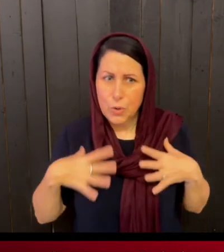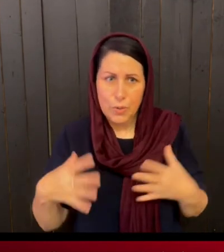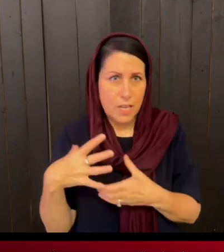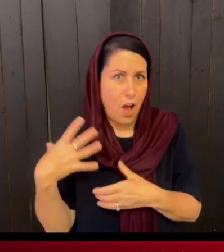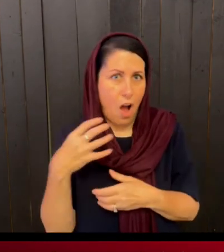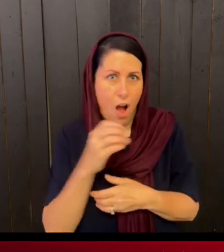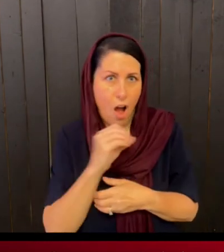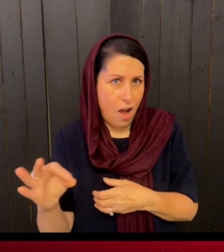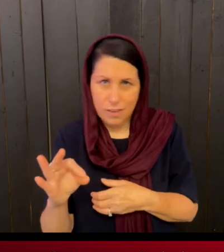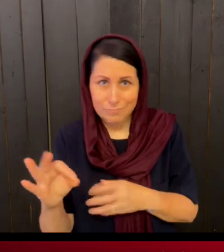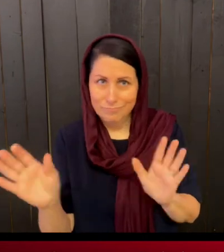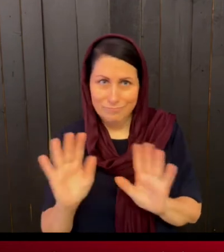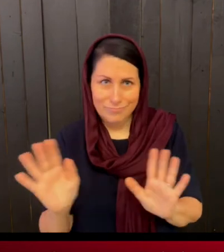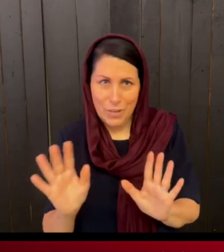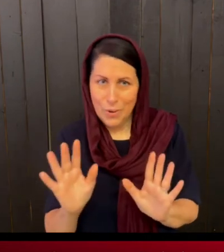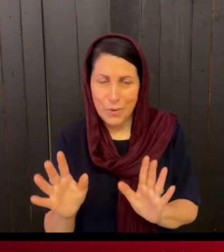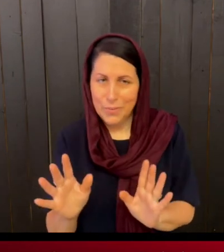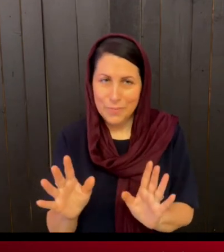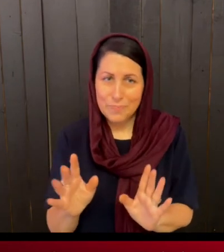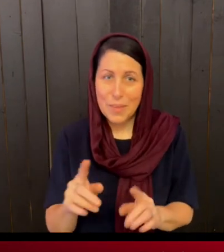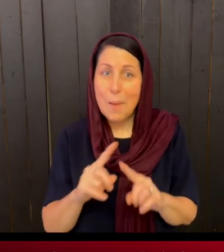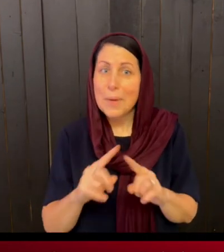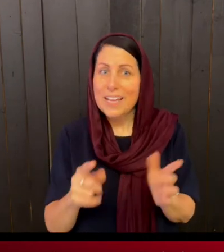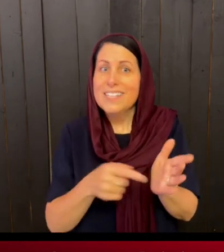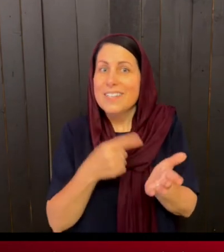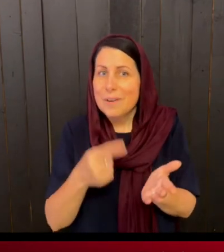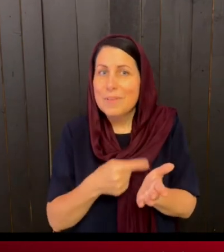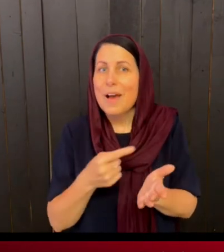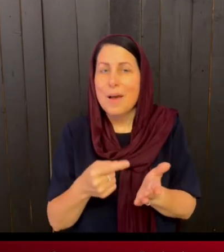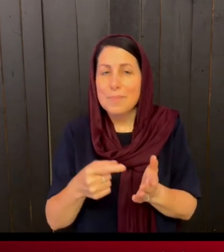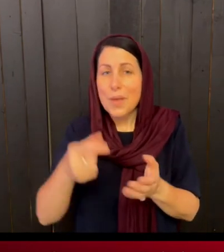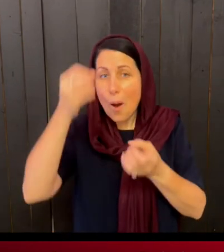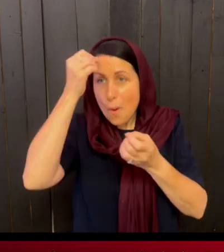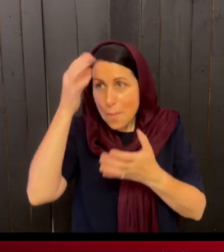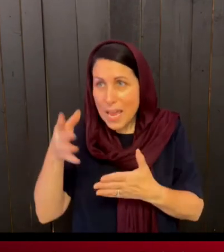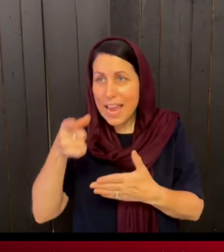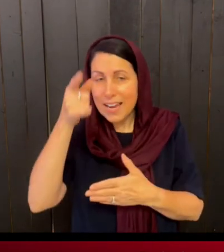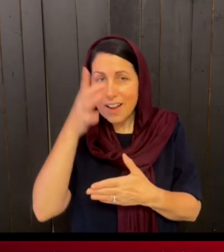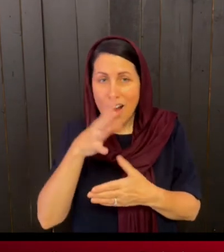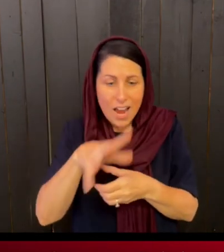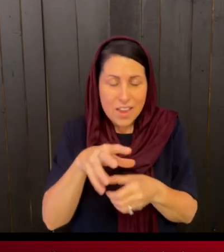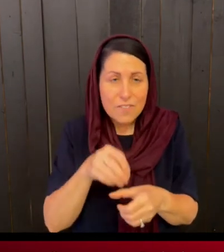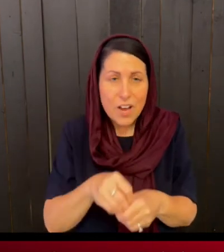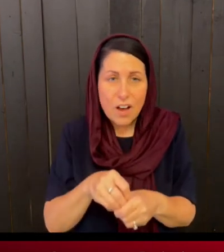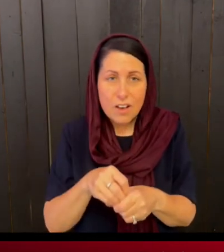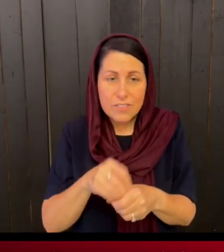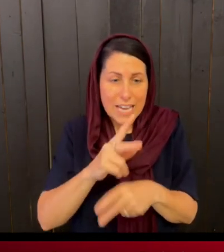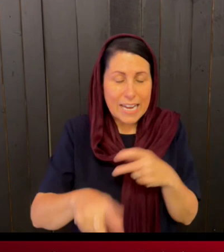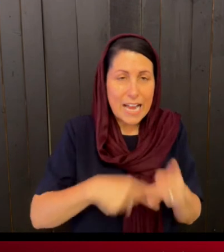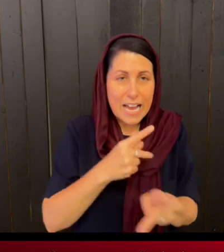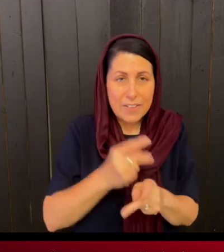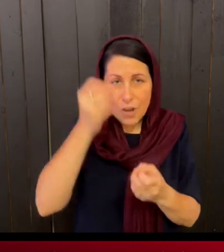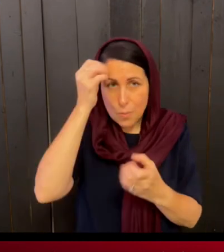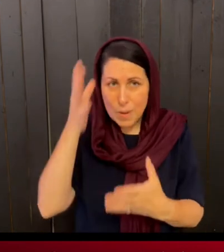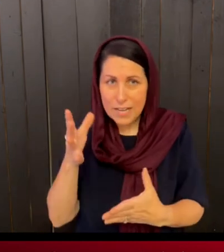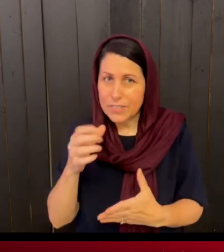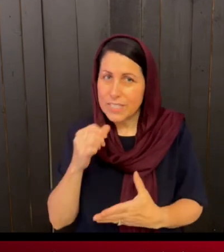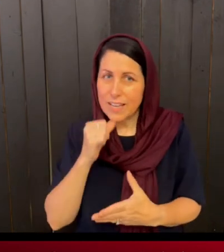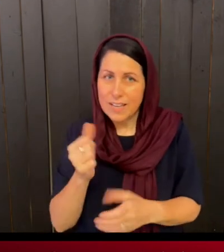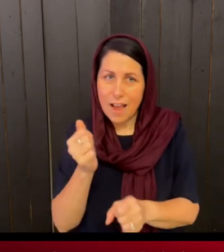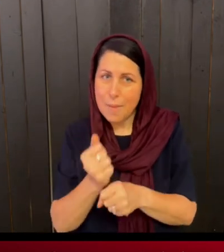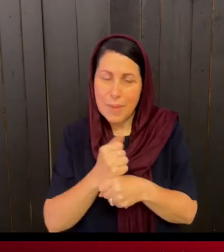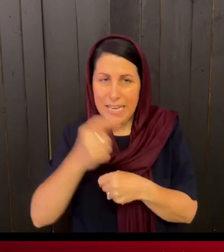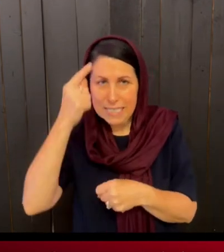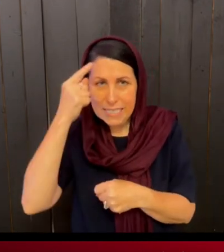But I'm just saying that sometimes obeying God involves a type of obedience that will not make sense to others. So,